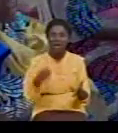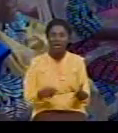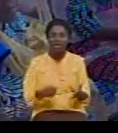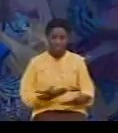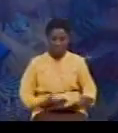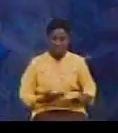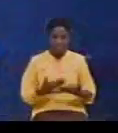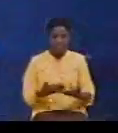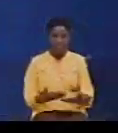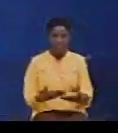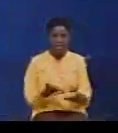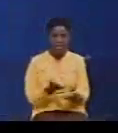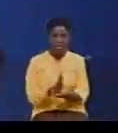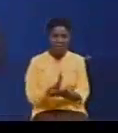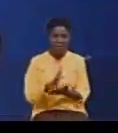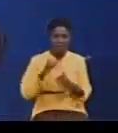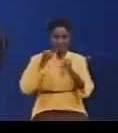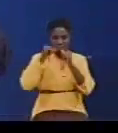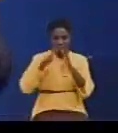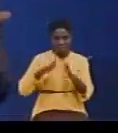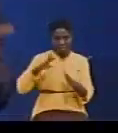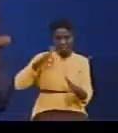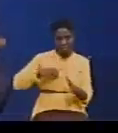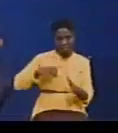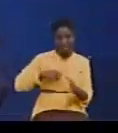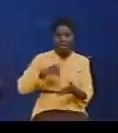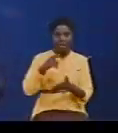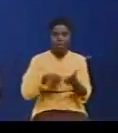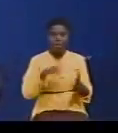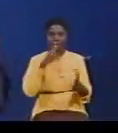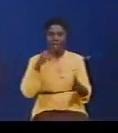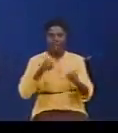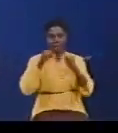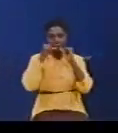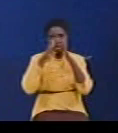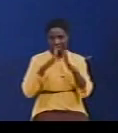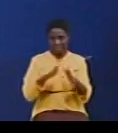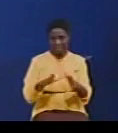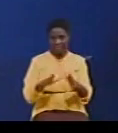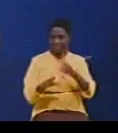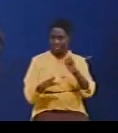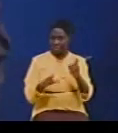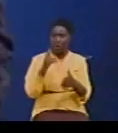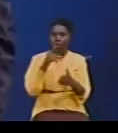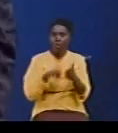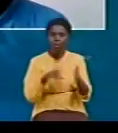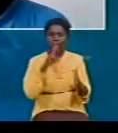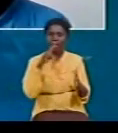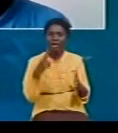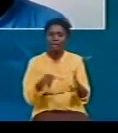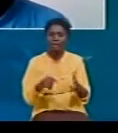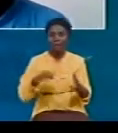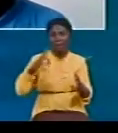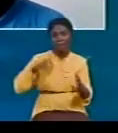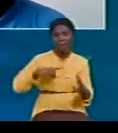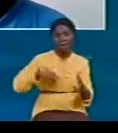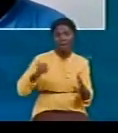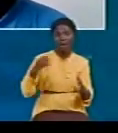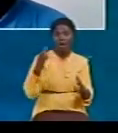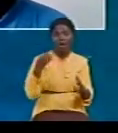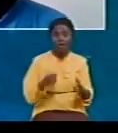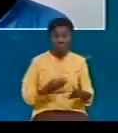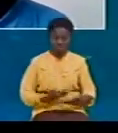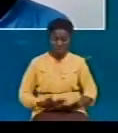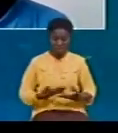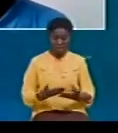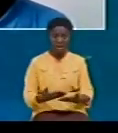the privileges? What are the blessings? What are the benefits of the